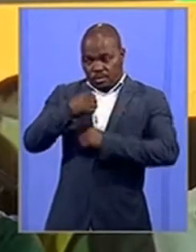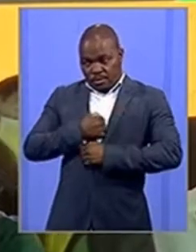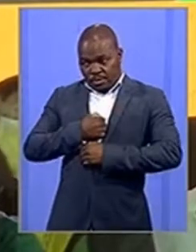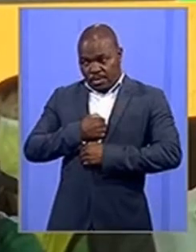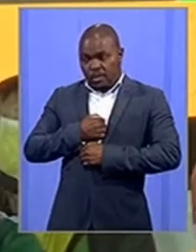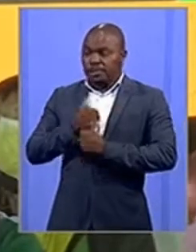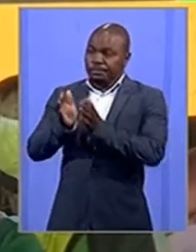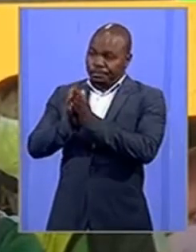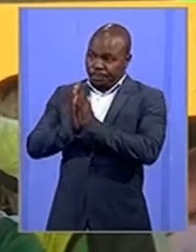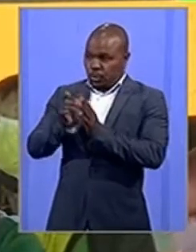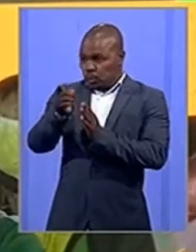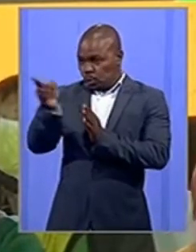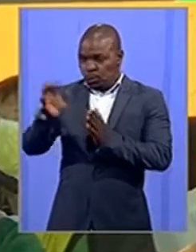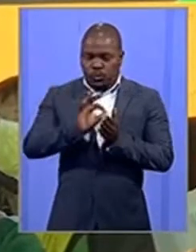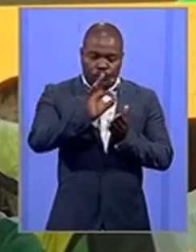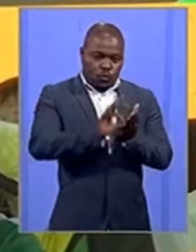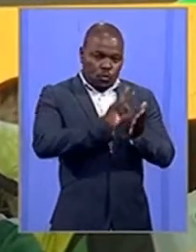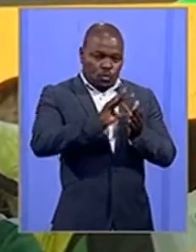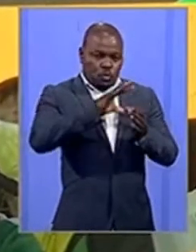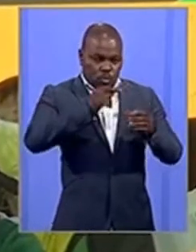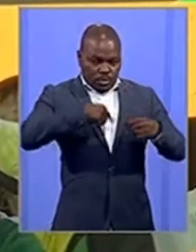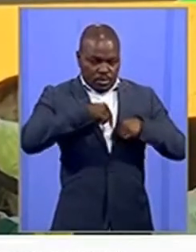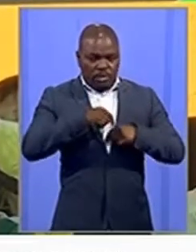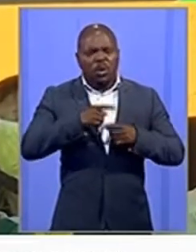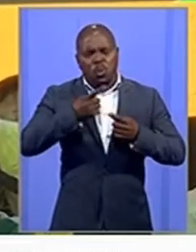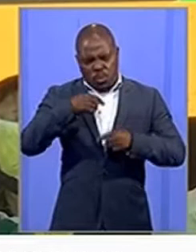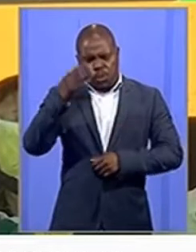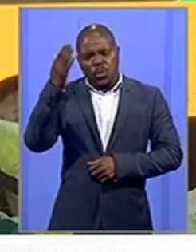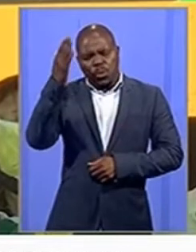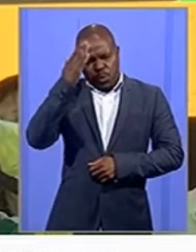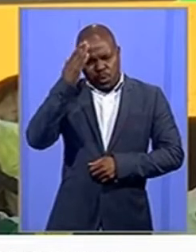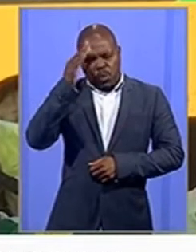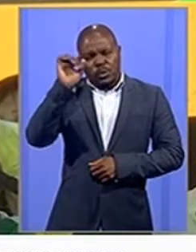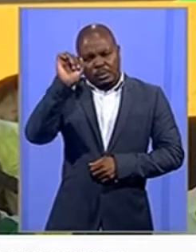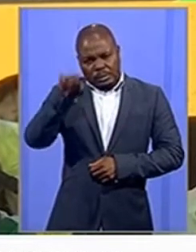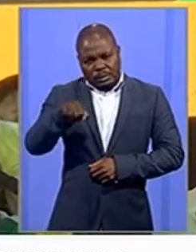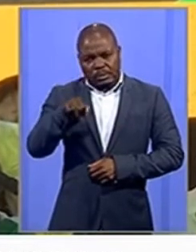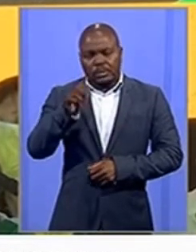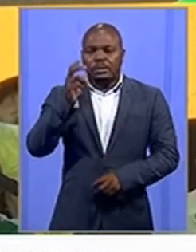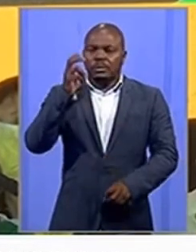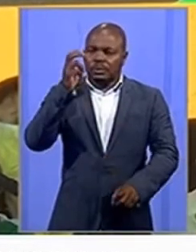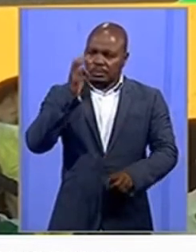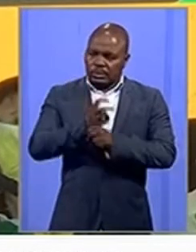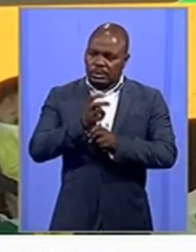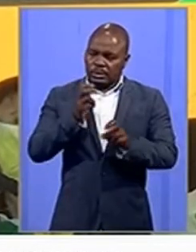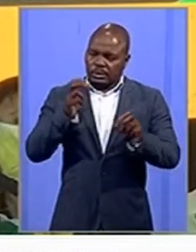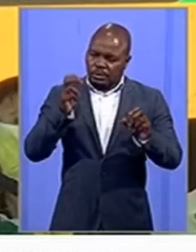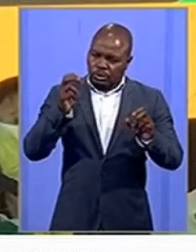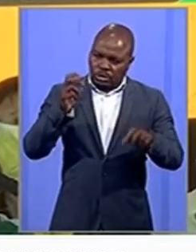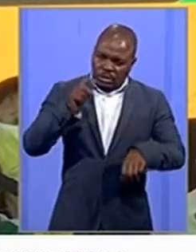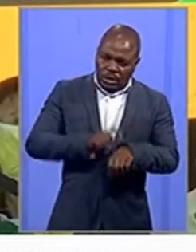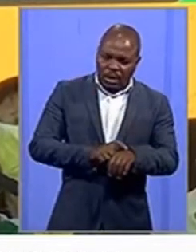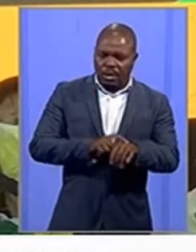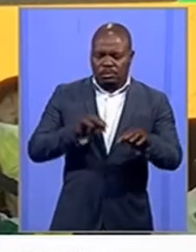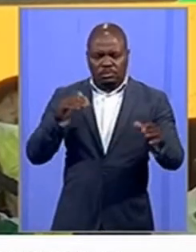vote, we are mindful of the difficult times we are facing